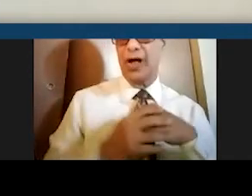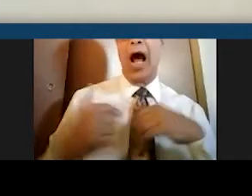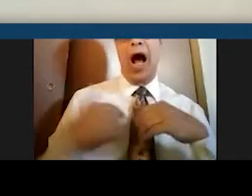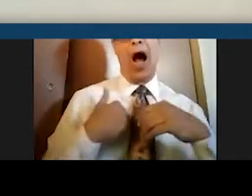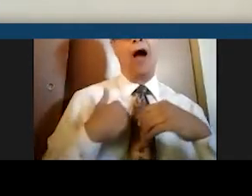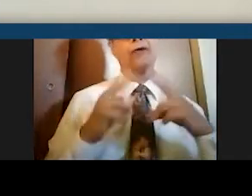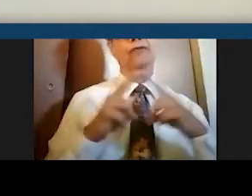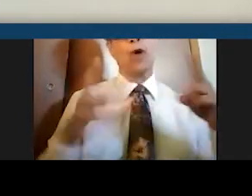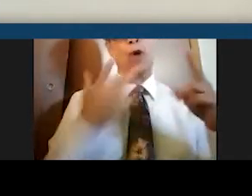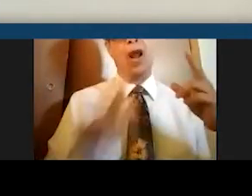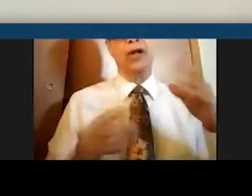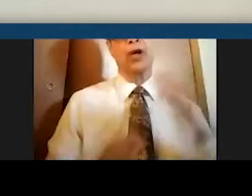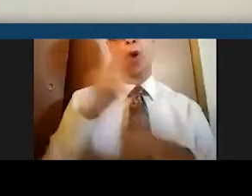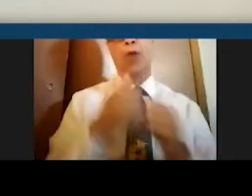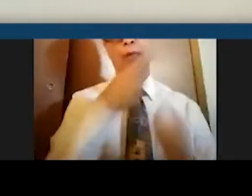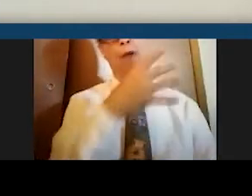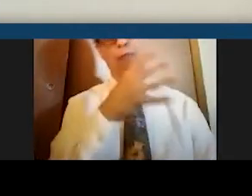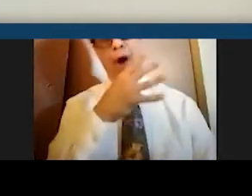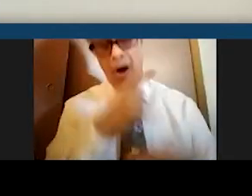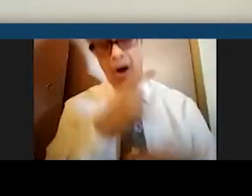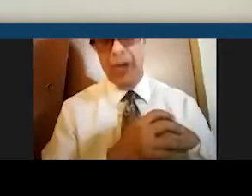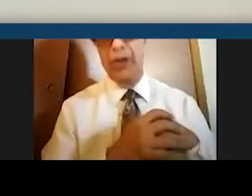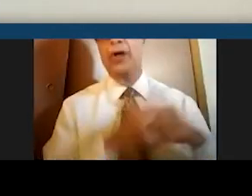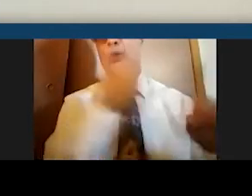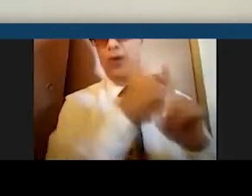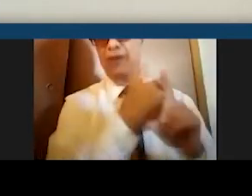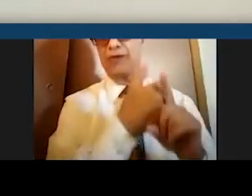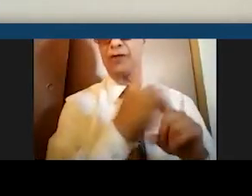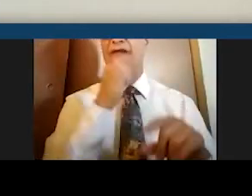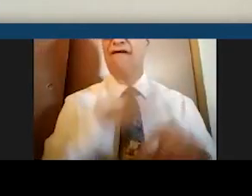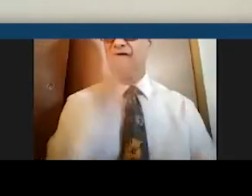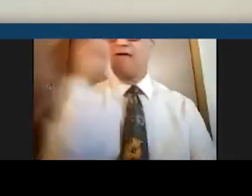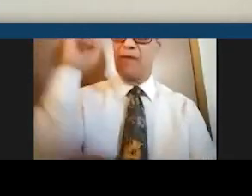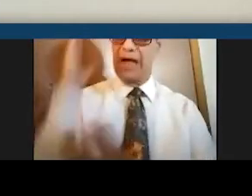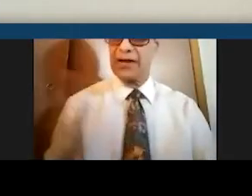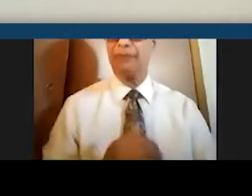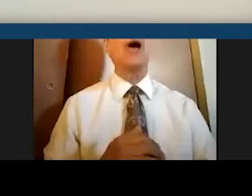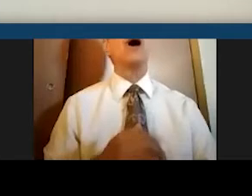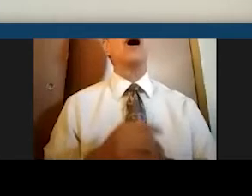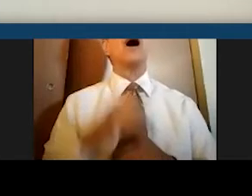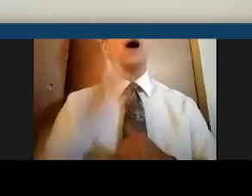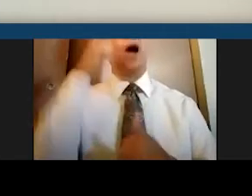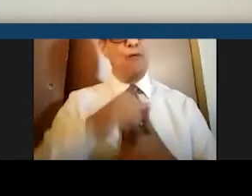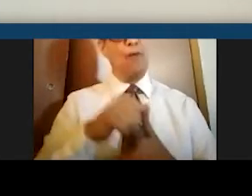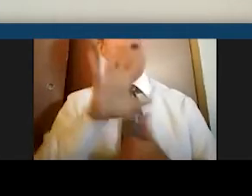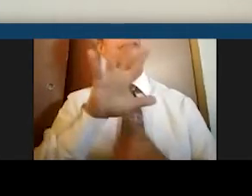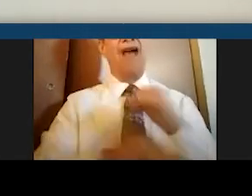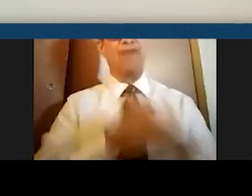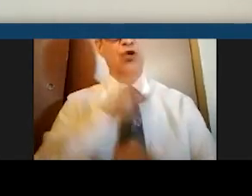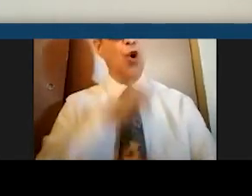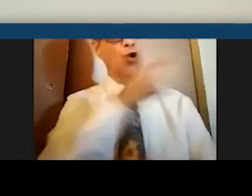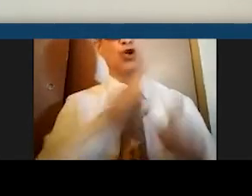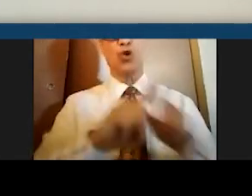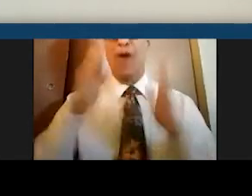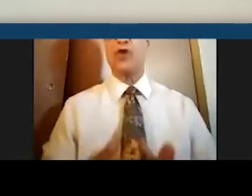to grow up with a mom who is a feminist. I remember being 5 years old and she's a refugee, and she comes home and